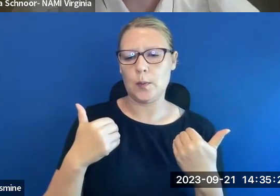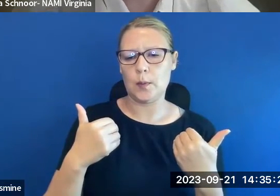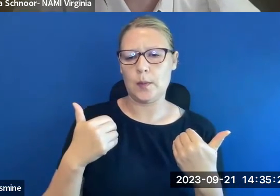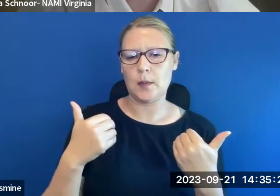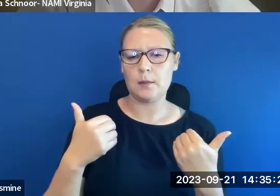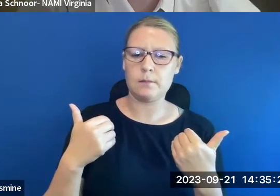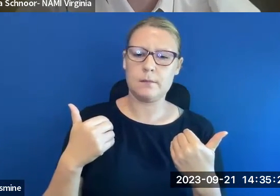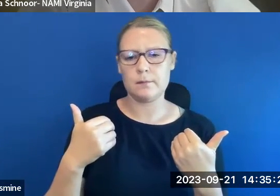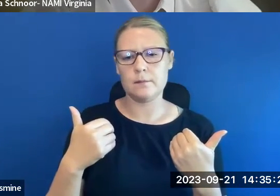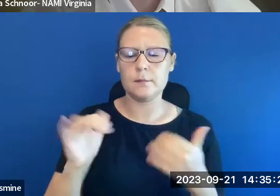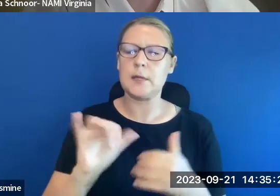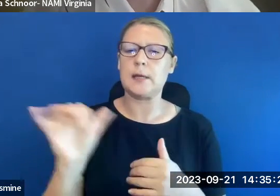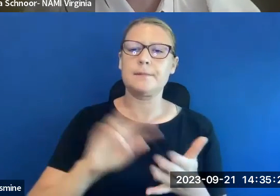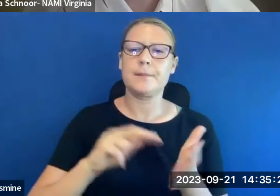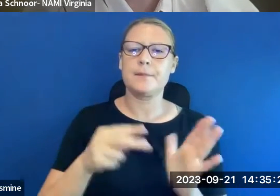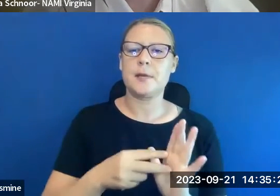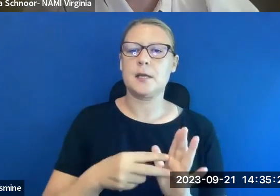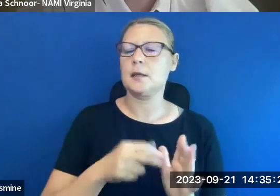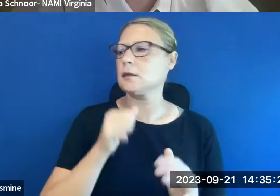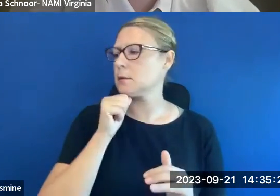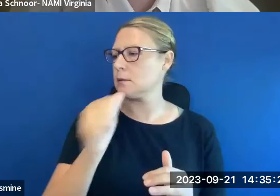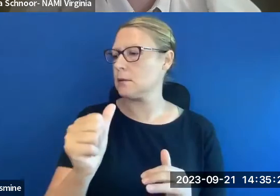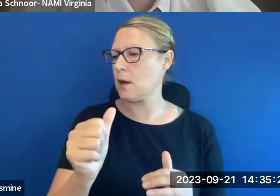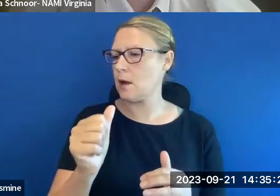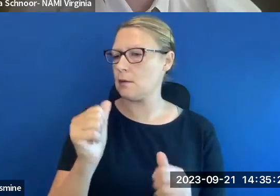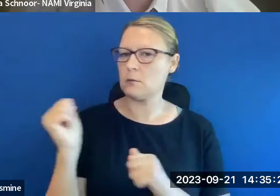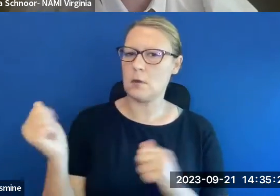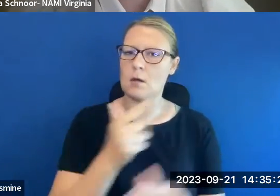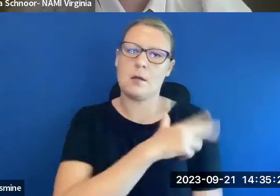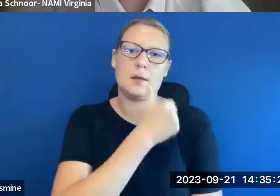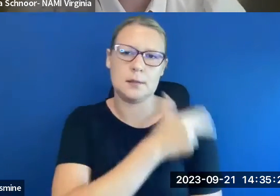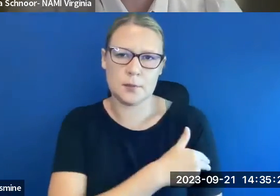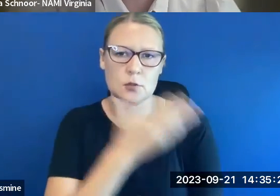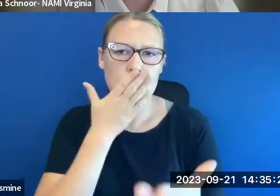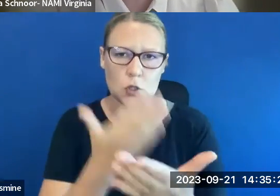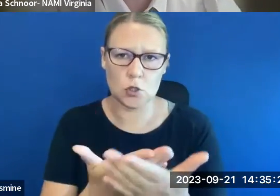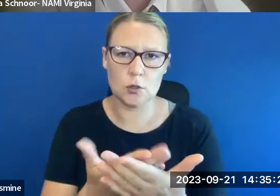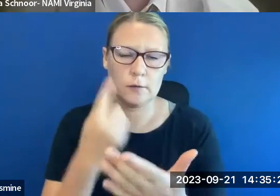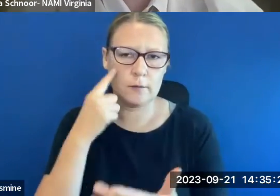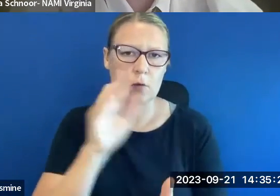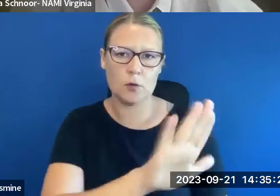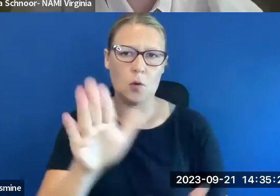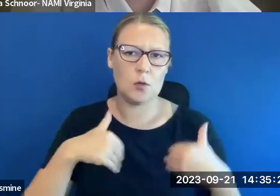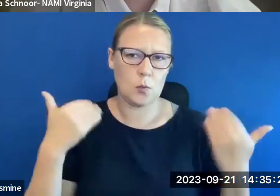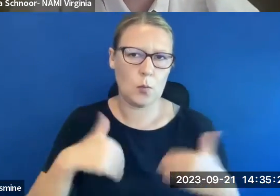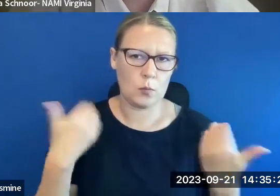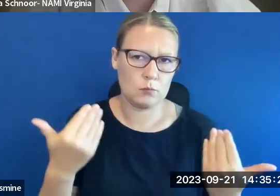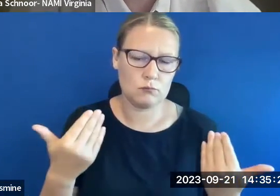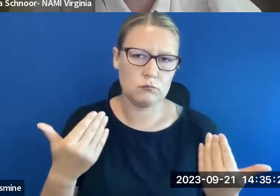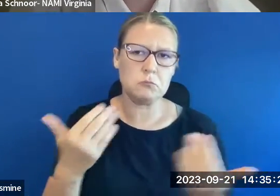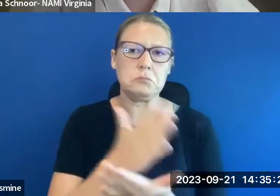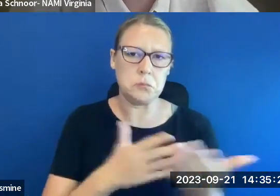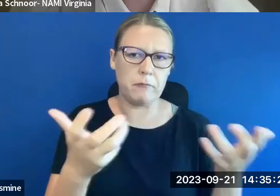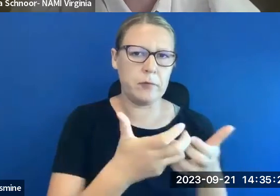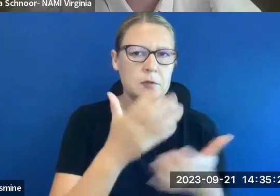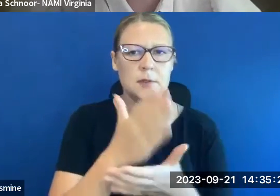hospitalizations, meaning not every hospital is probably going to be the best place for your youth to go to. Okay. And